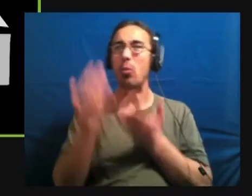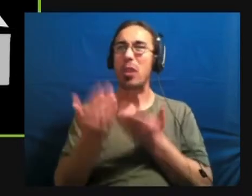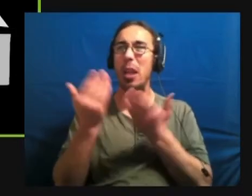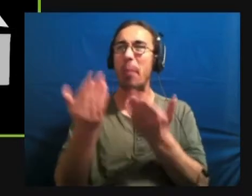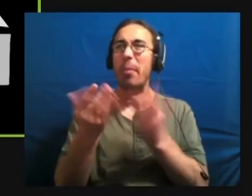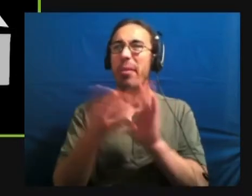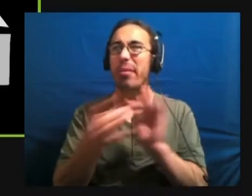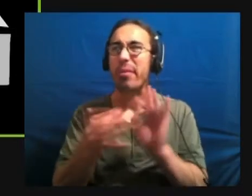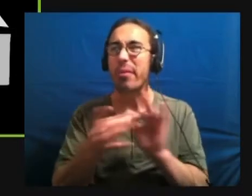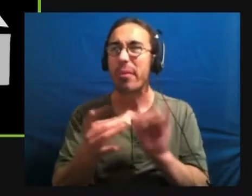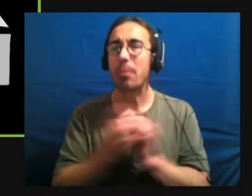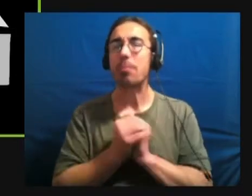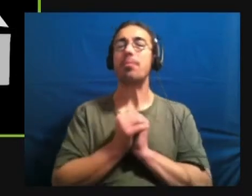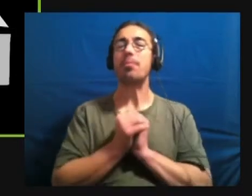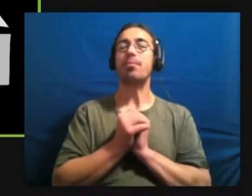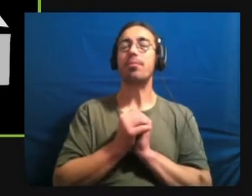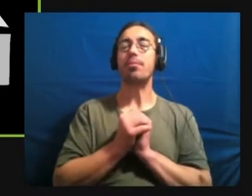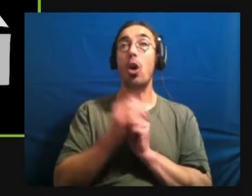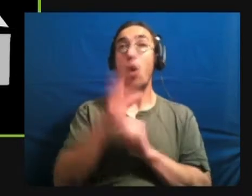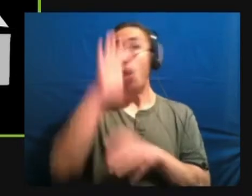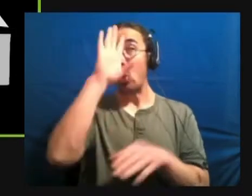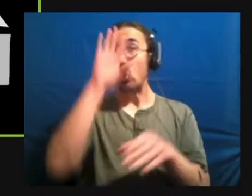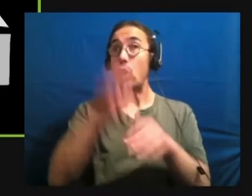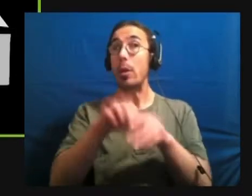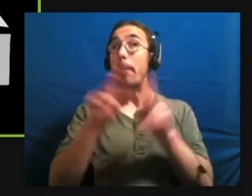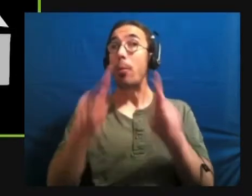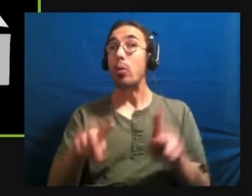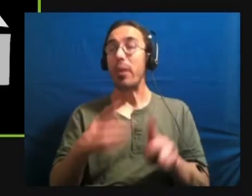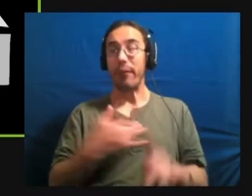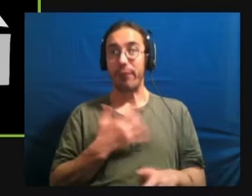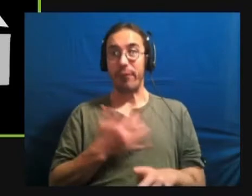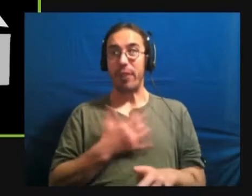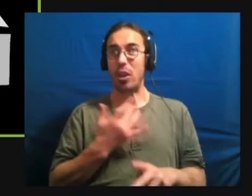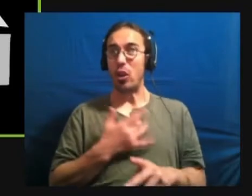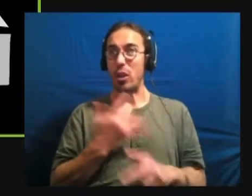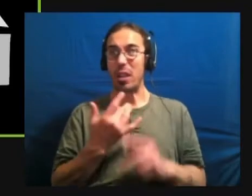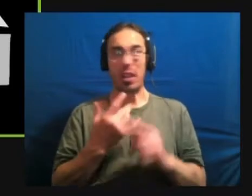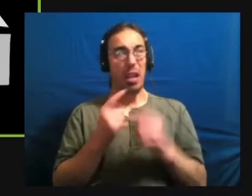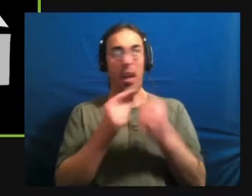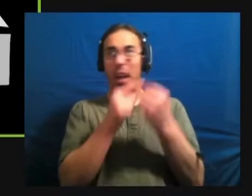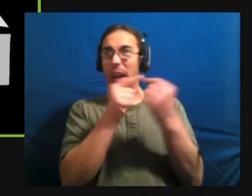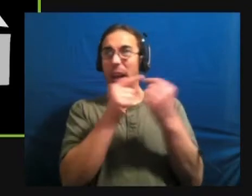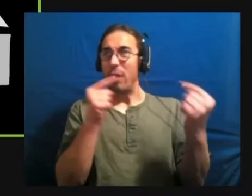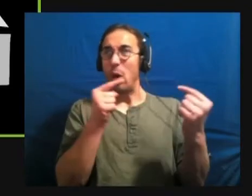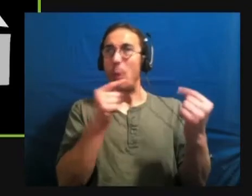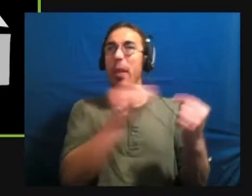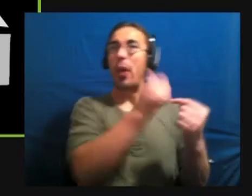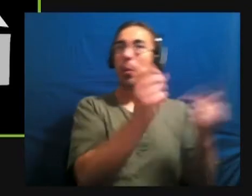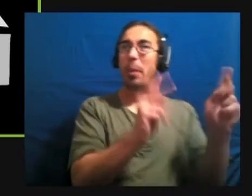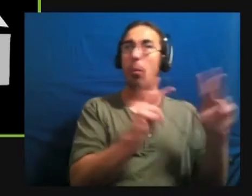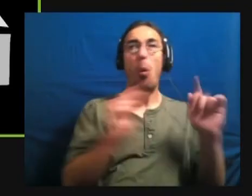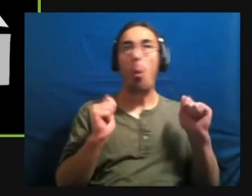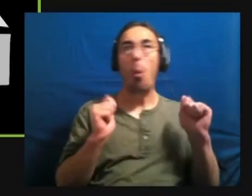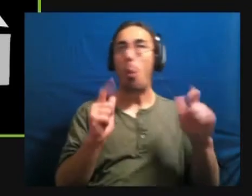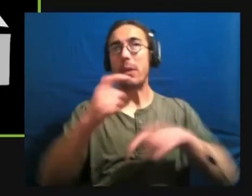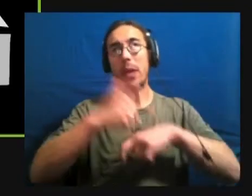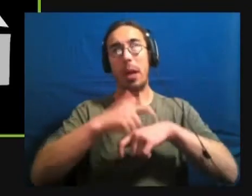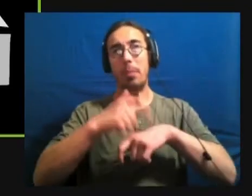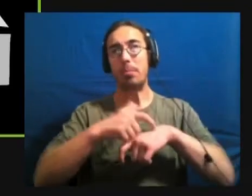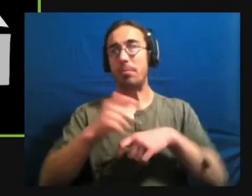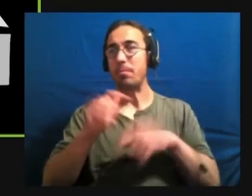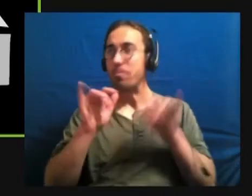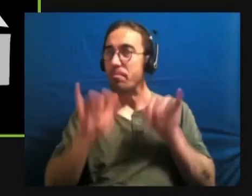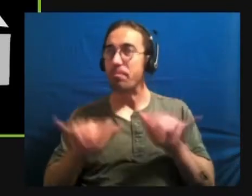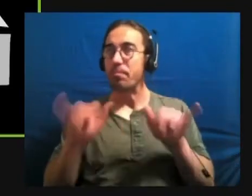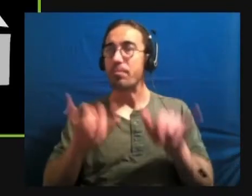person finds themselves at odds with their collective identities all the time. This is the whole